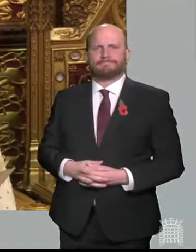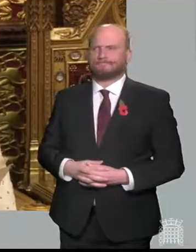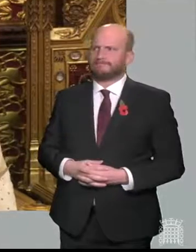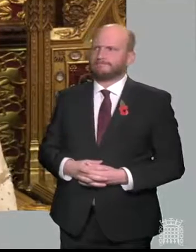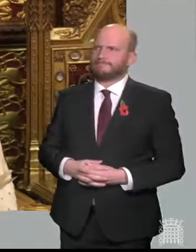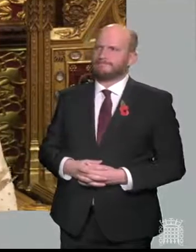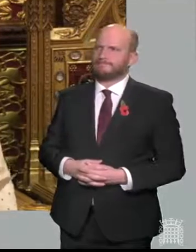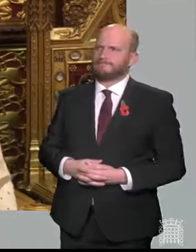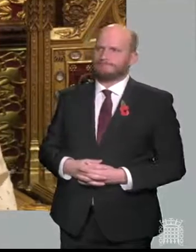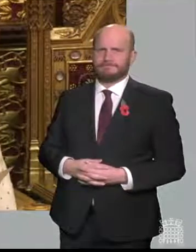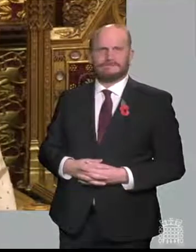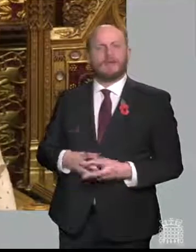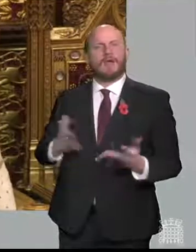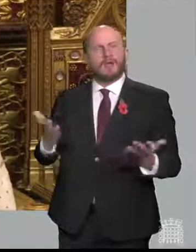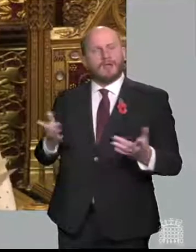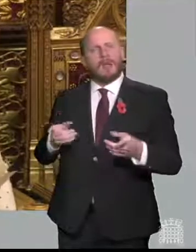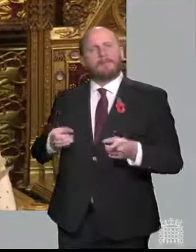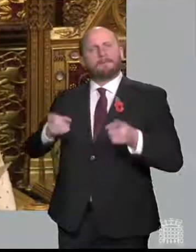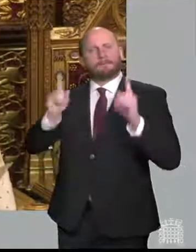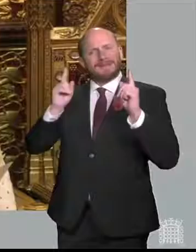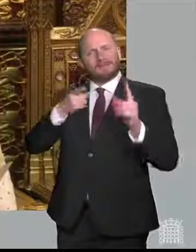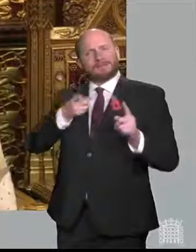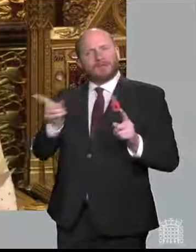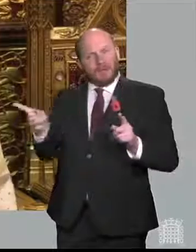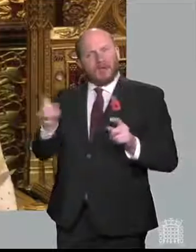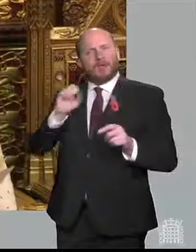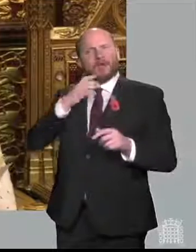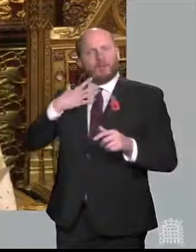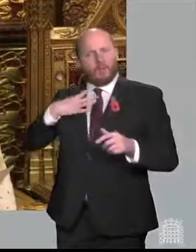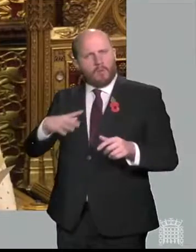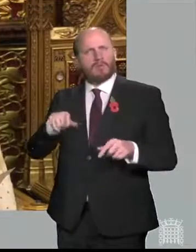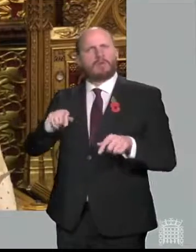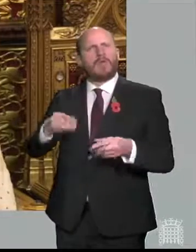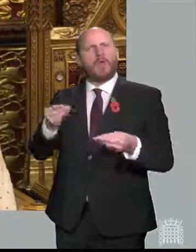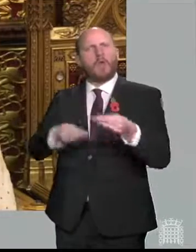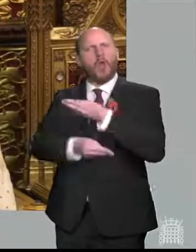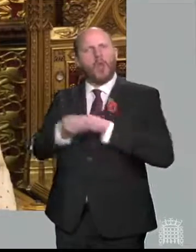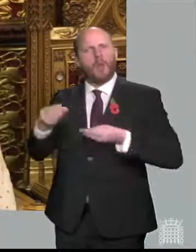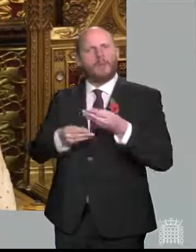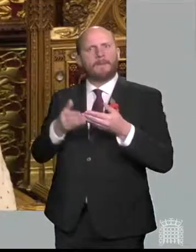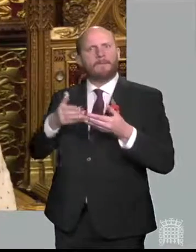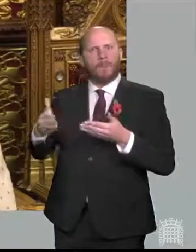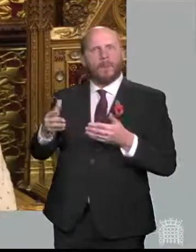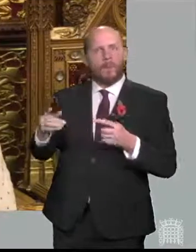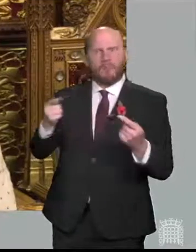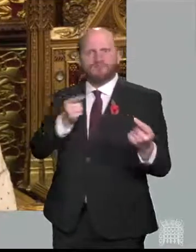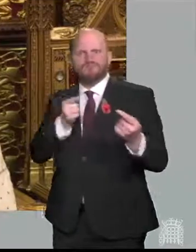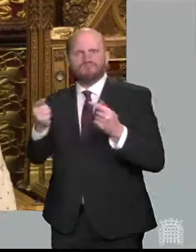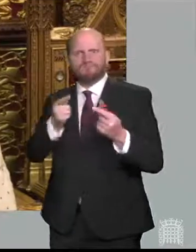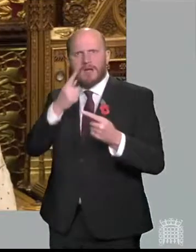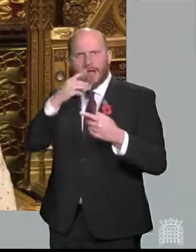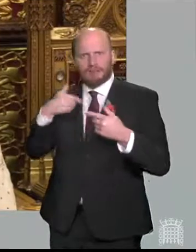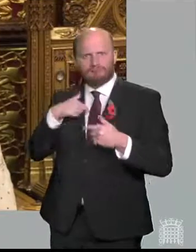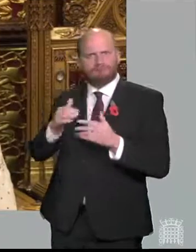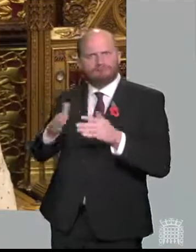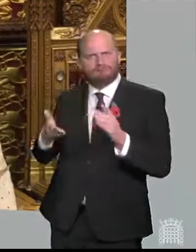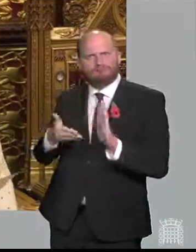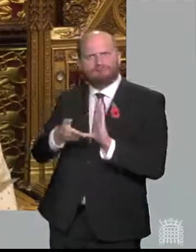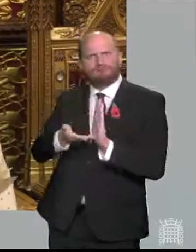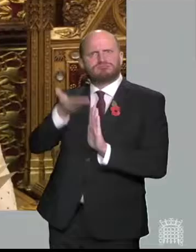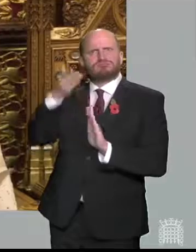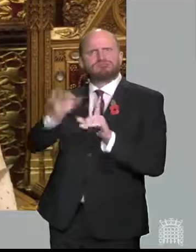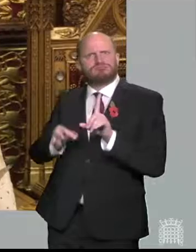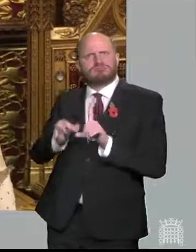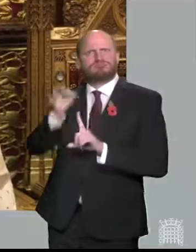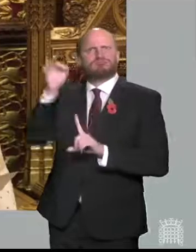My ministers will take steps to make the economy more competitive, taking advantage of freedoms afforded